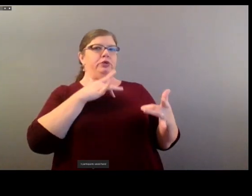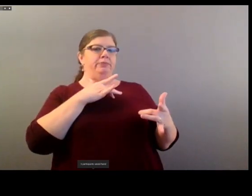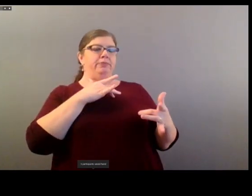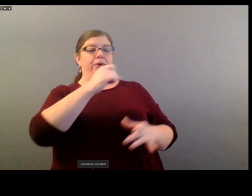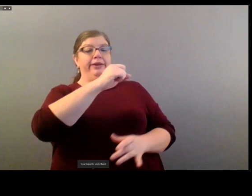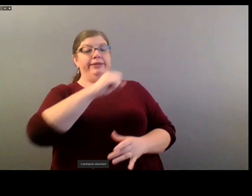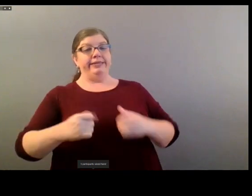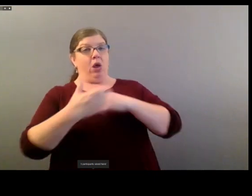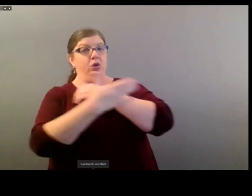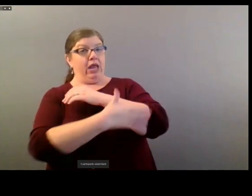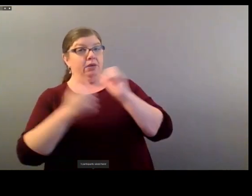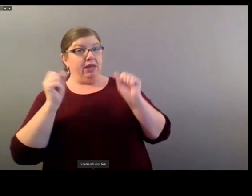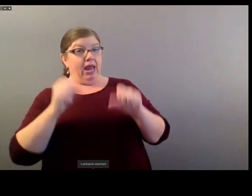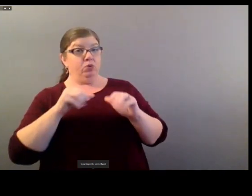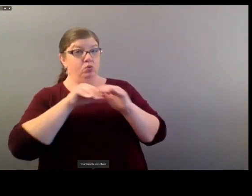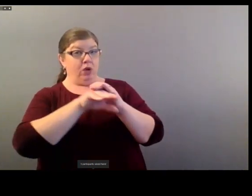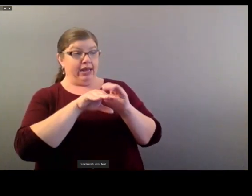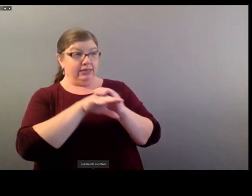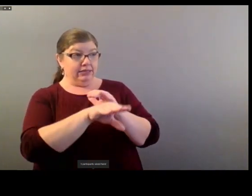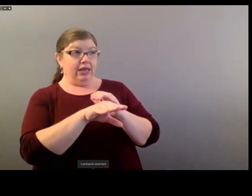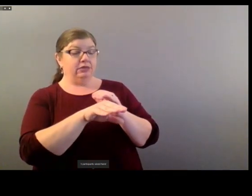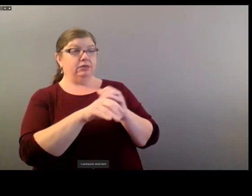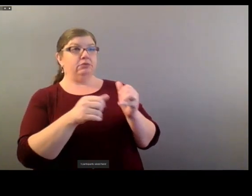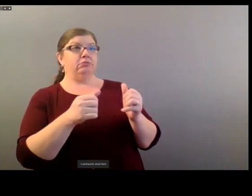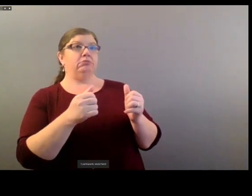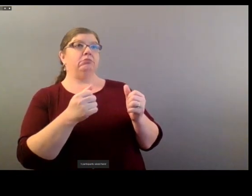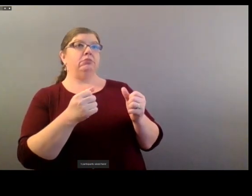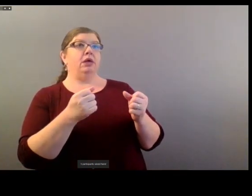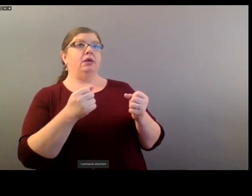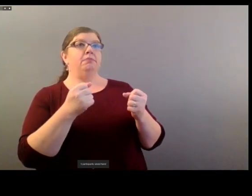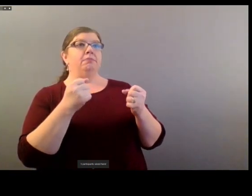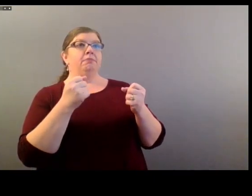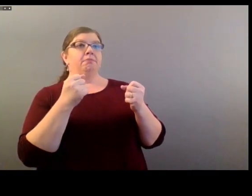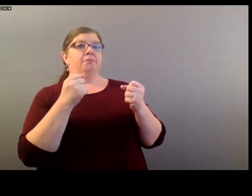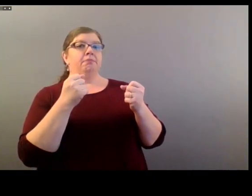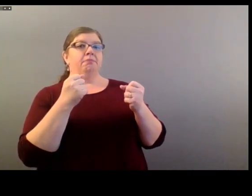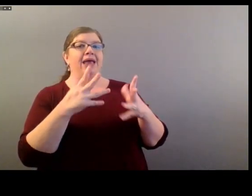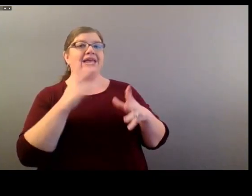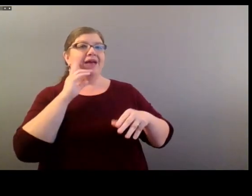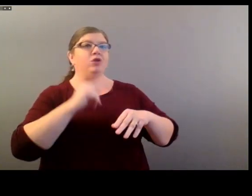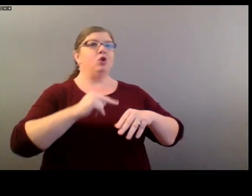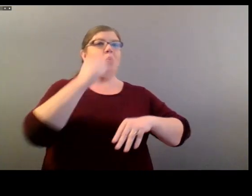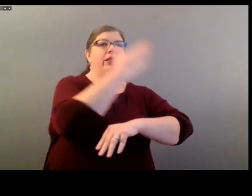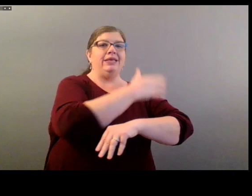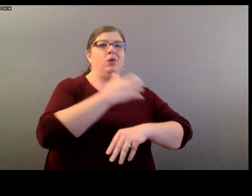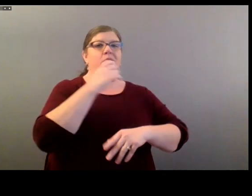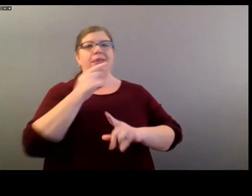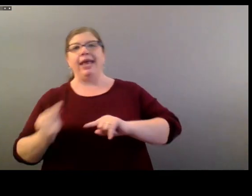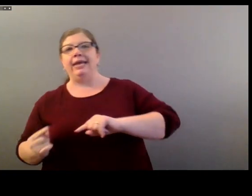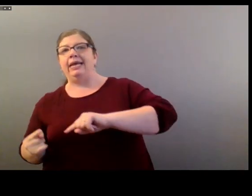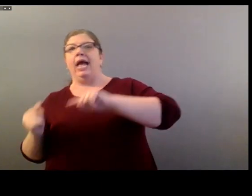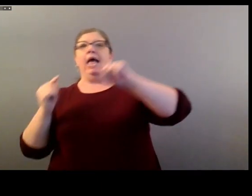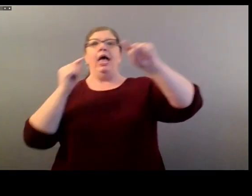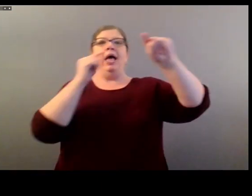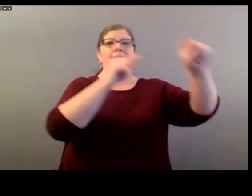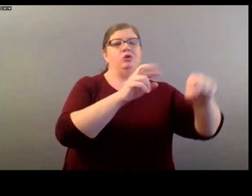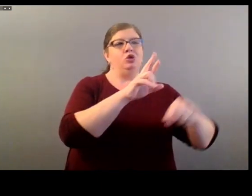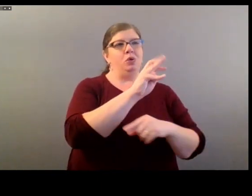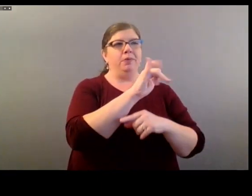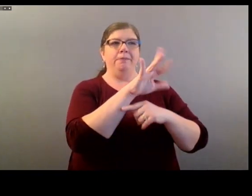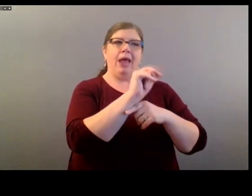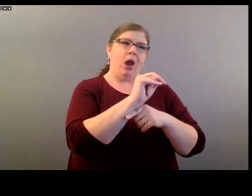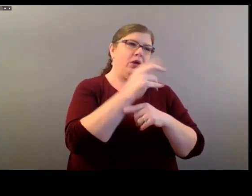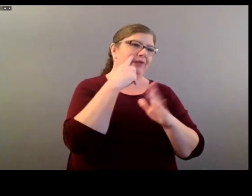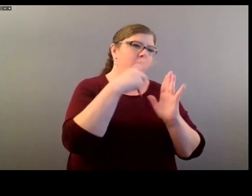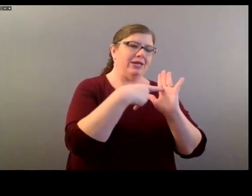residents being able to access so many North County vaccines, people coming up from Santa Barbara to Marion Regional, for example,